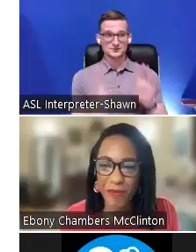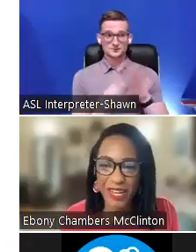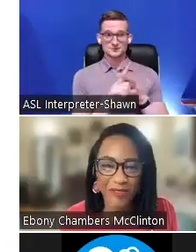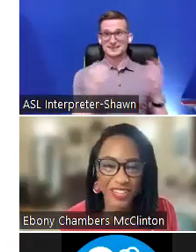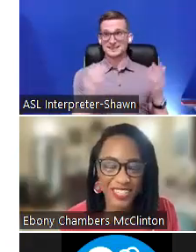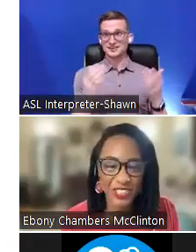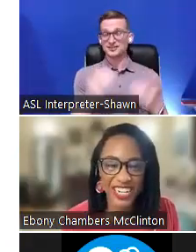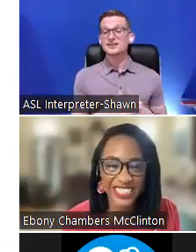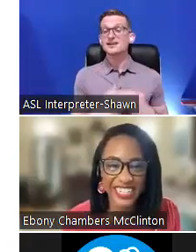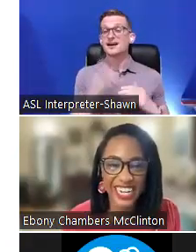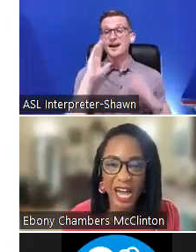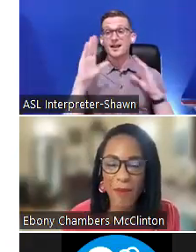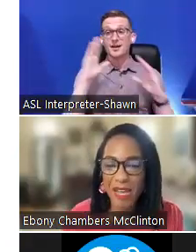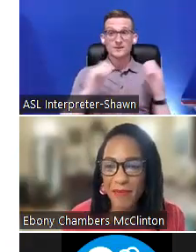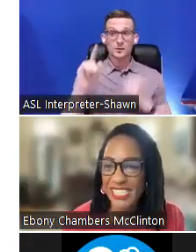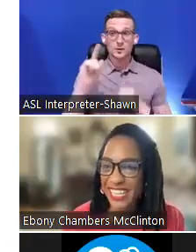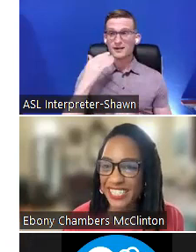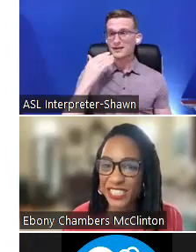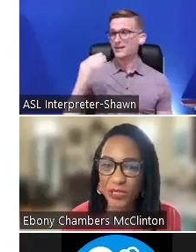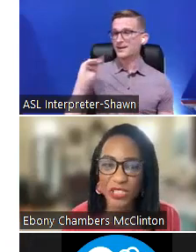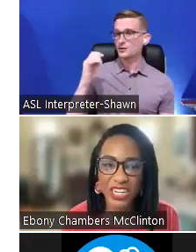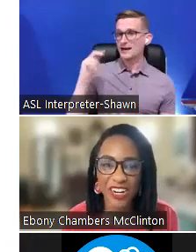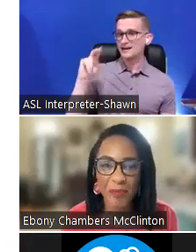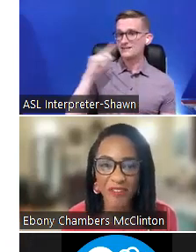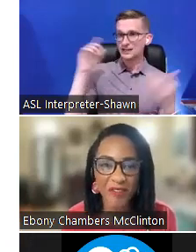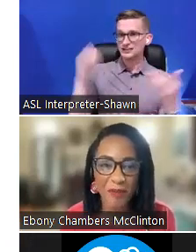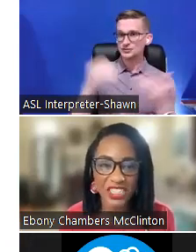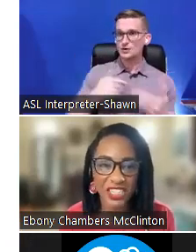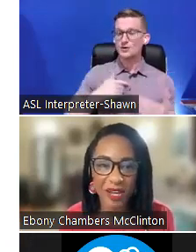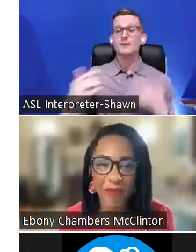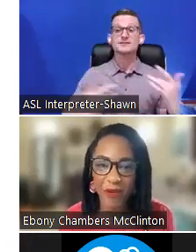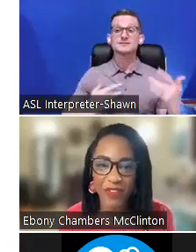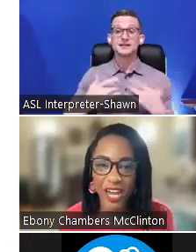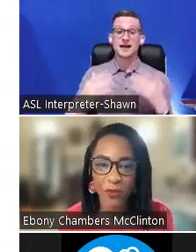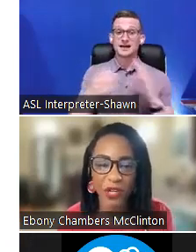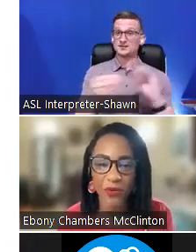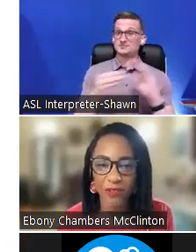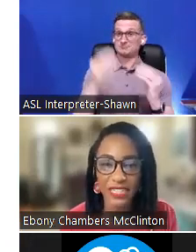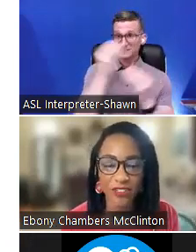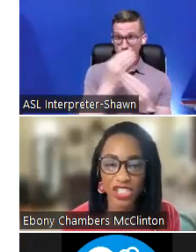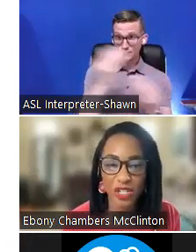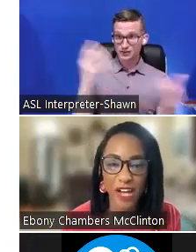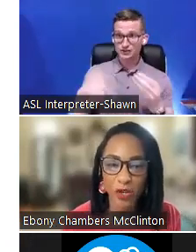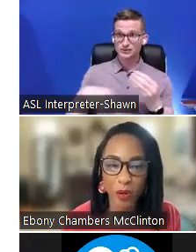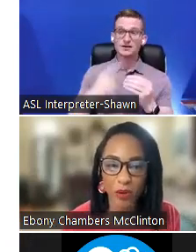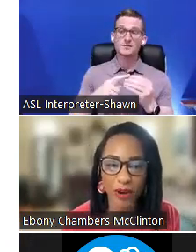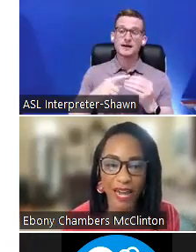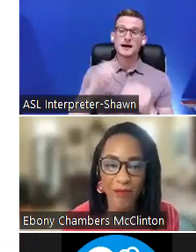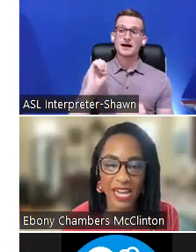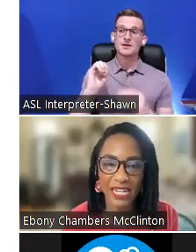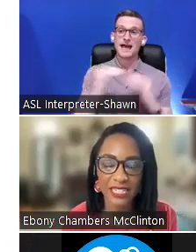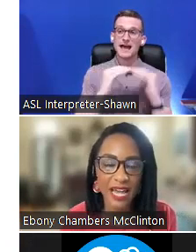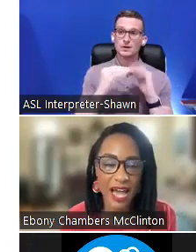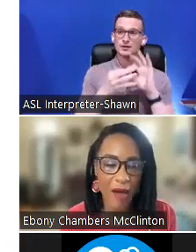Thank you, Megan, for the introduction. I am excited to share a bit of information about the Equity Grounded Leadership Fellow